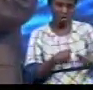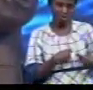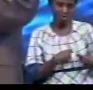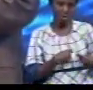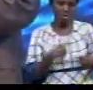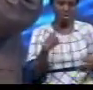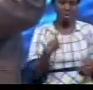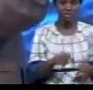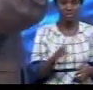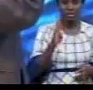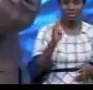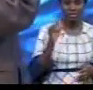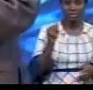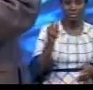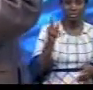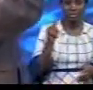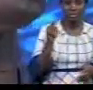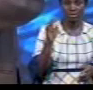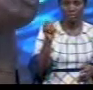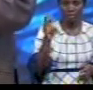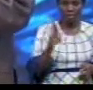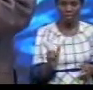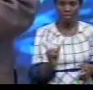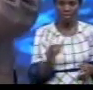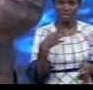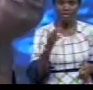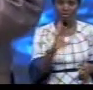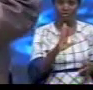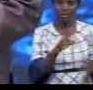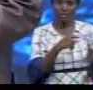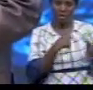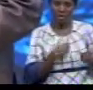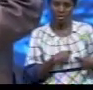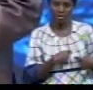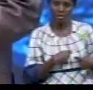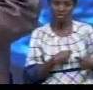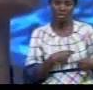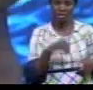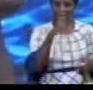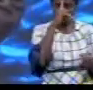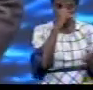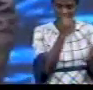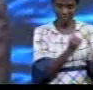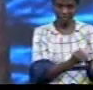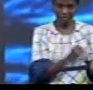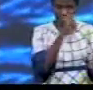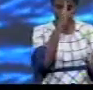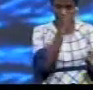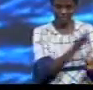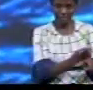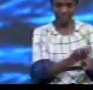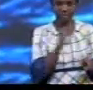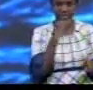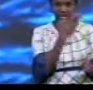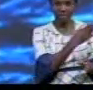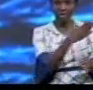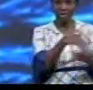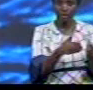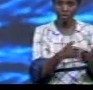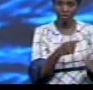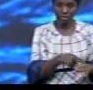your heart, and the faith is there all the time. You don't wait